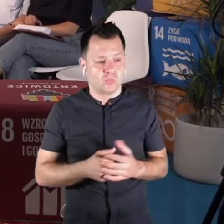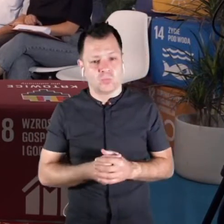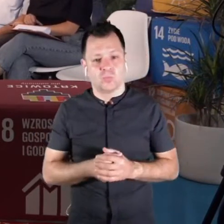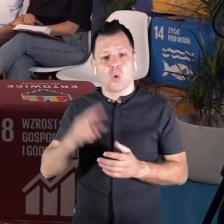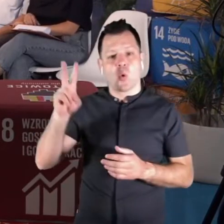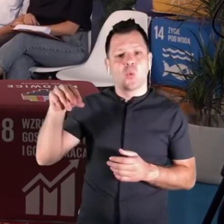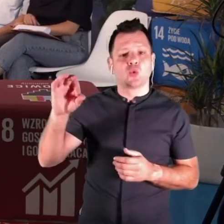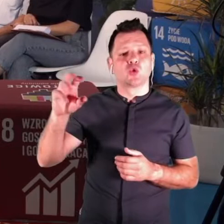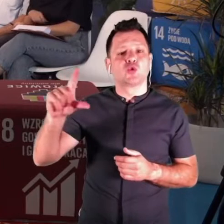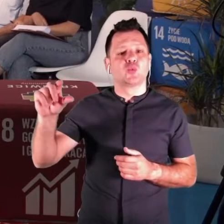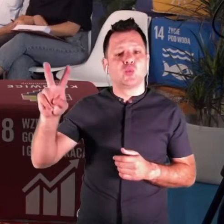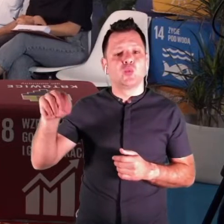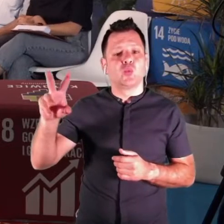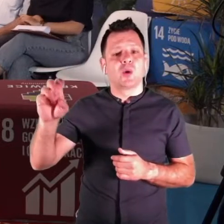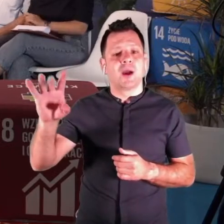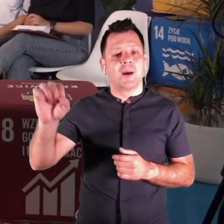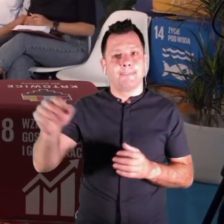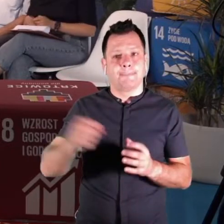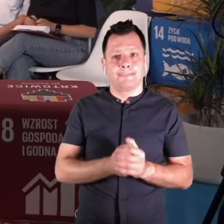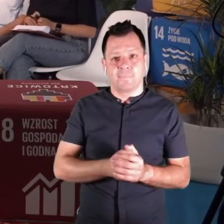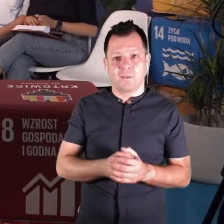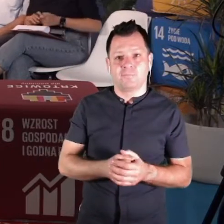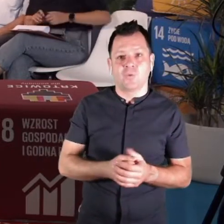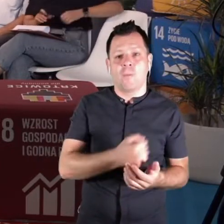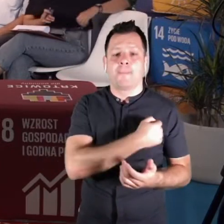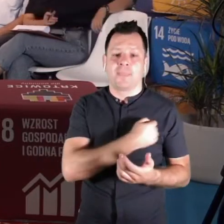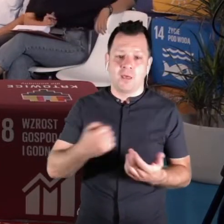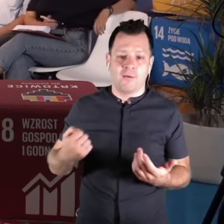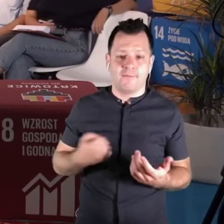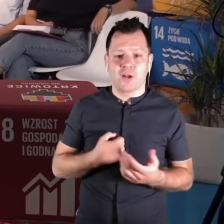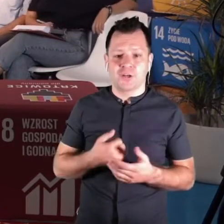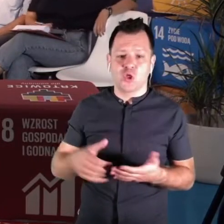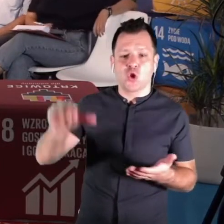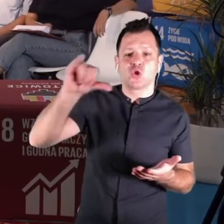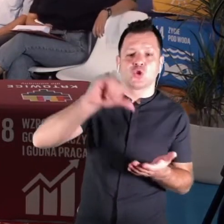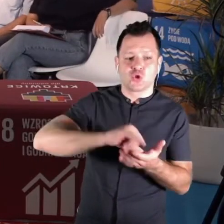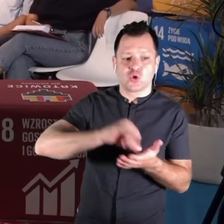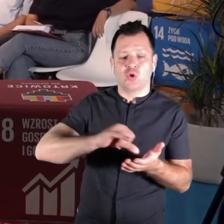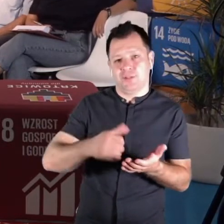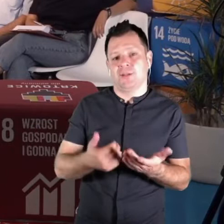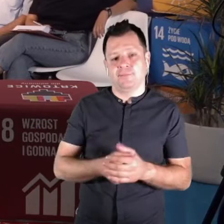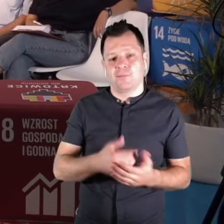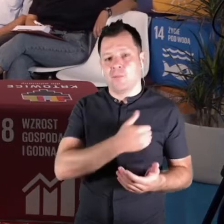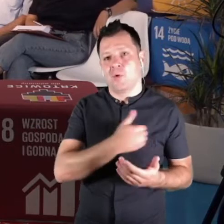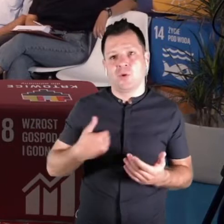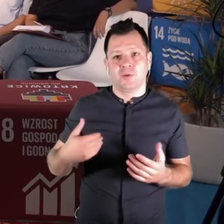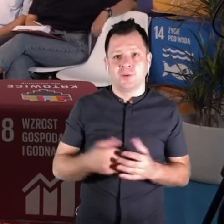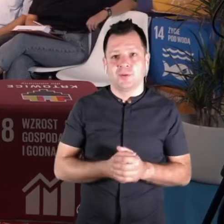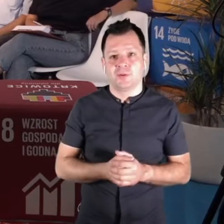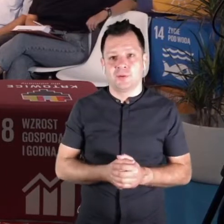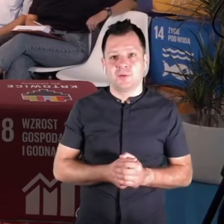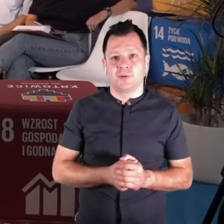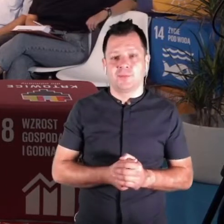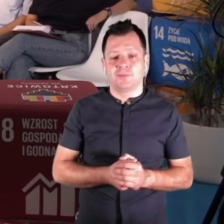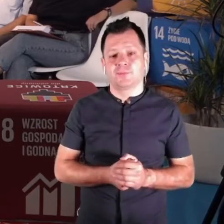page. Warsaw is the capital of Poland, with the area of 570 square kilometers, 18 districts,